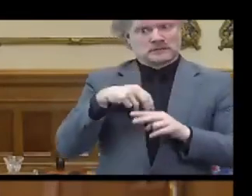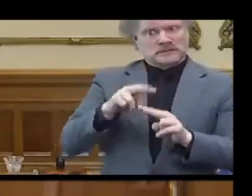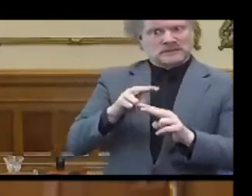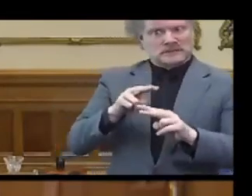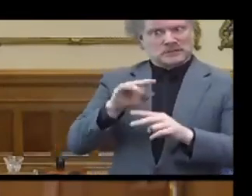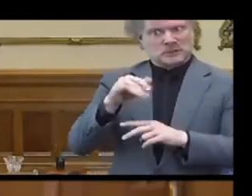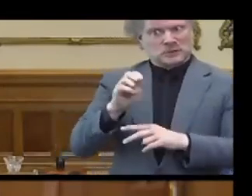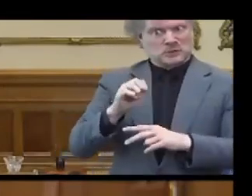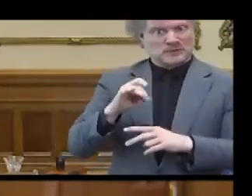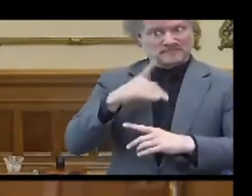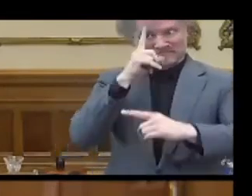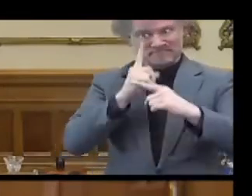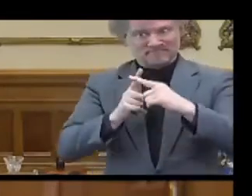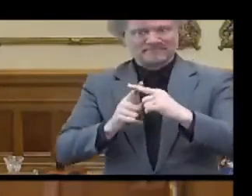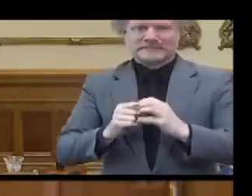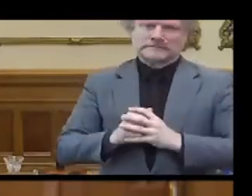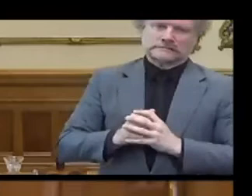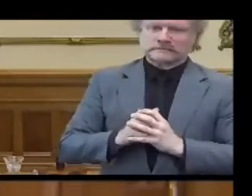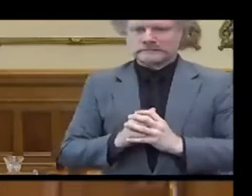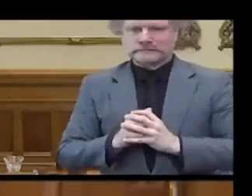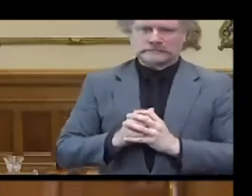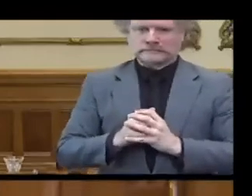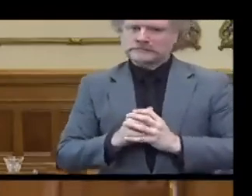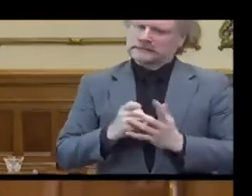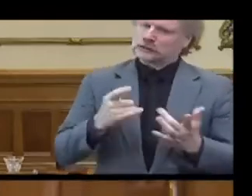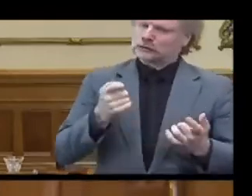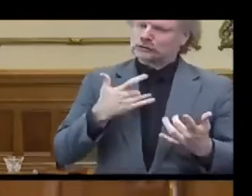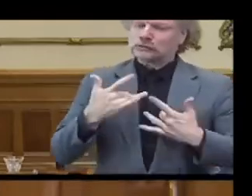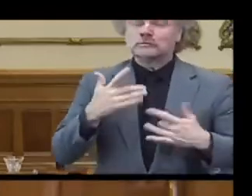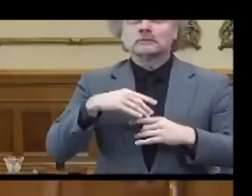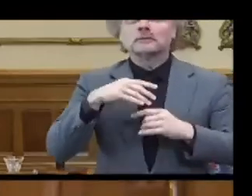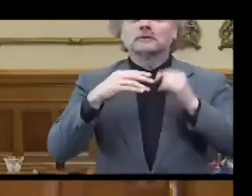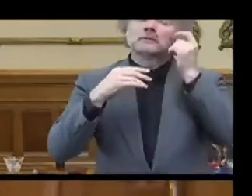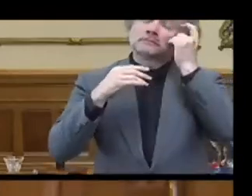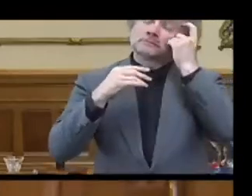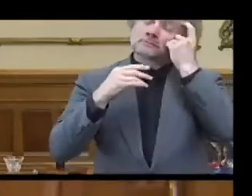of June as either. And so